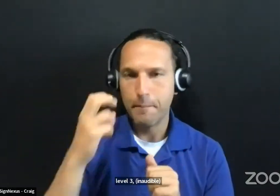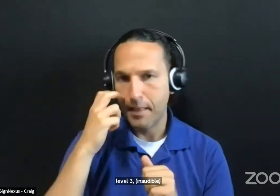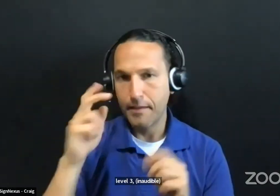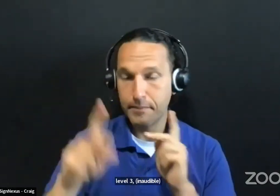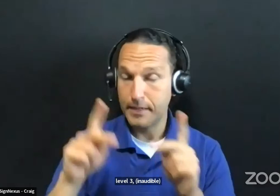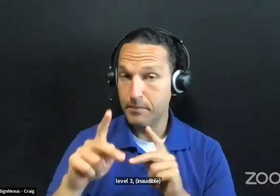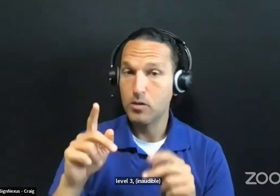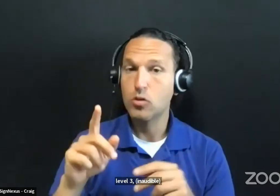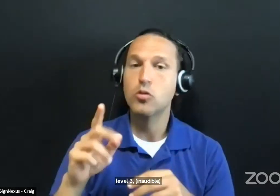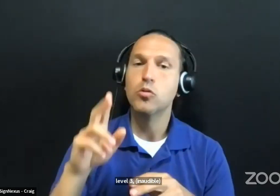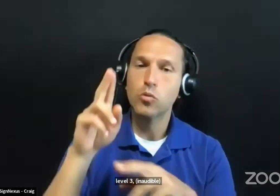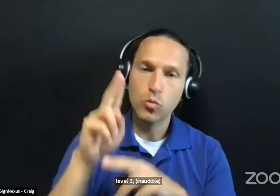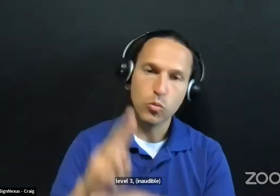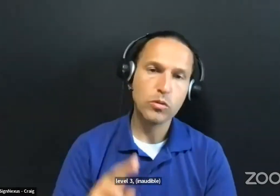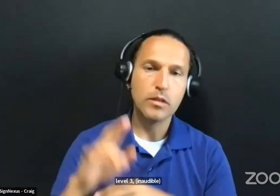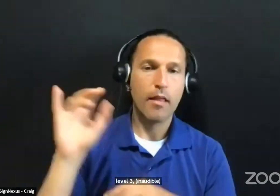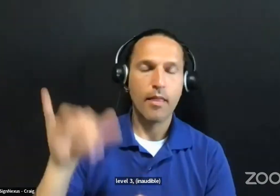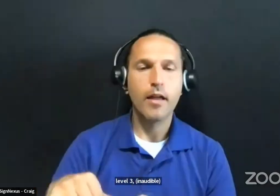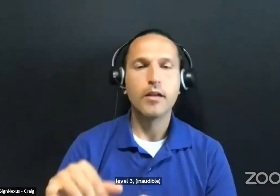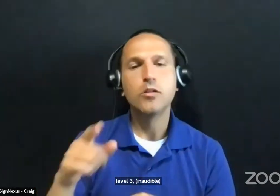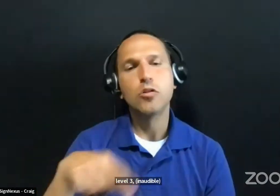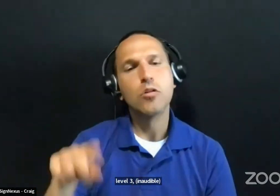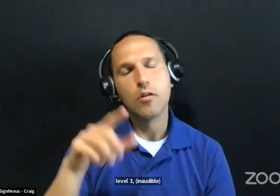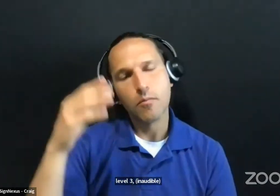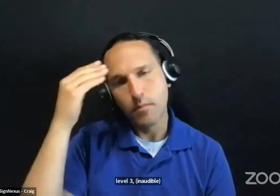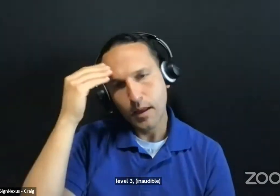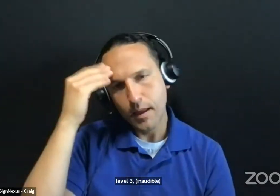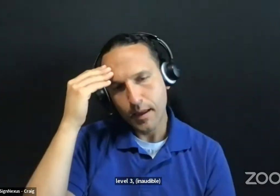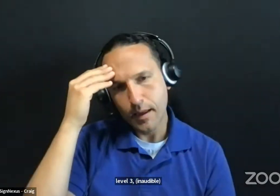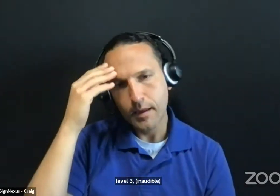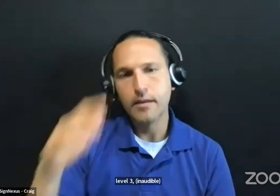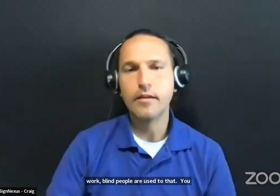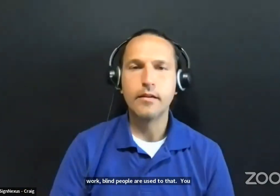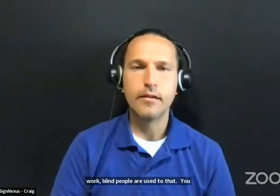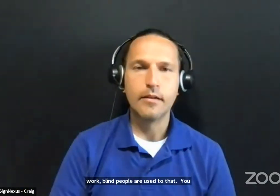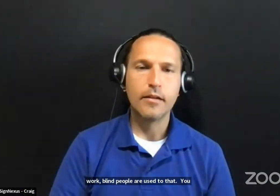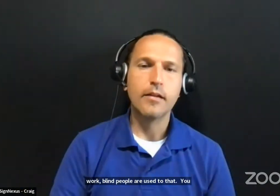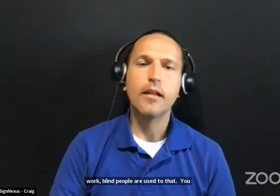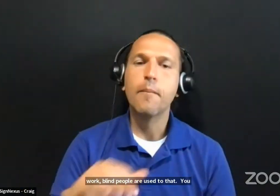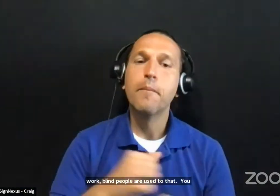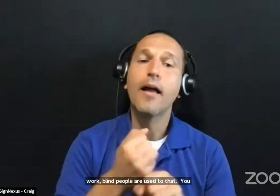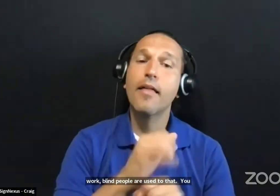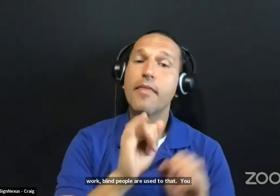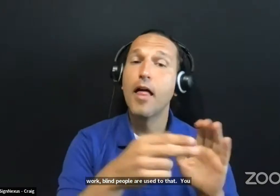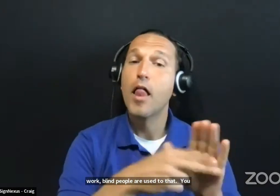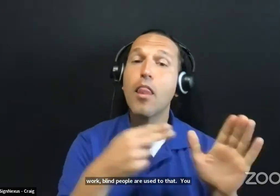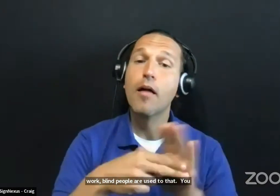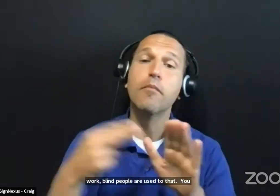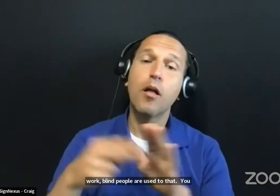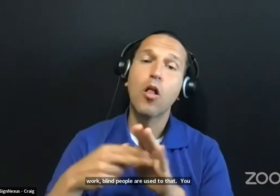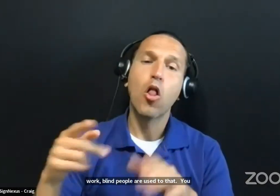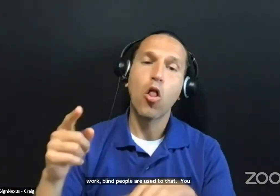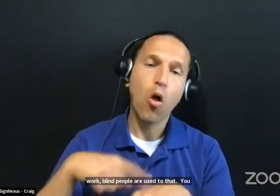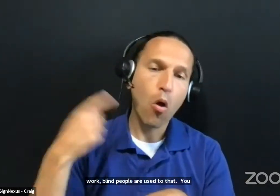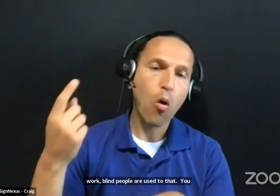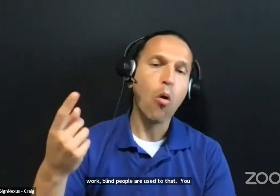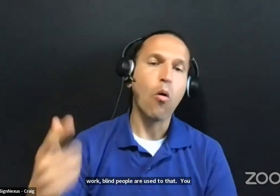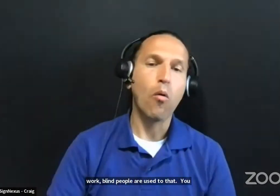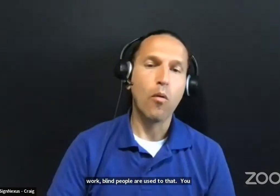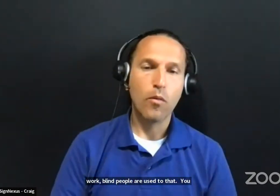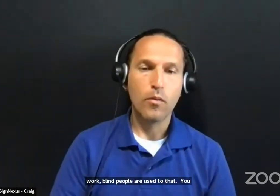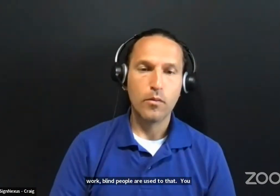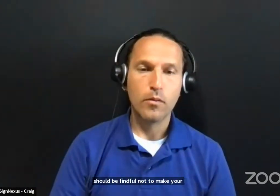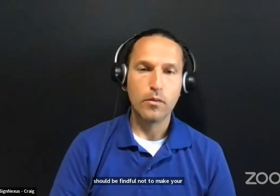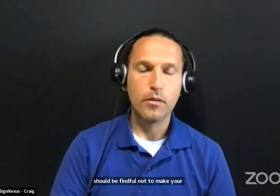used to all of that verbiage. You should be mindful not to make your labels too long, of course, or your link,